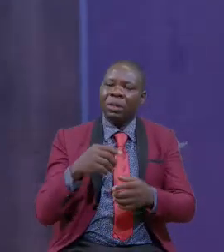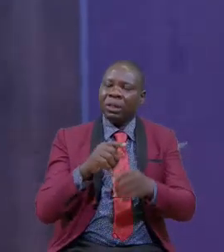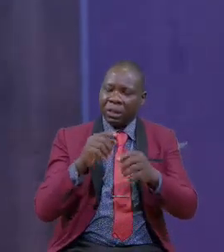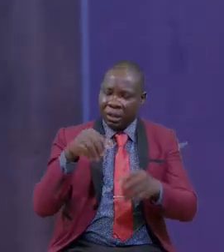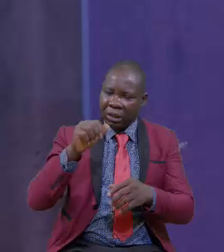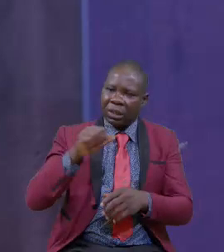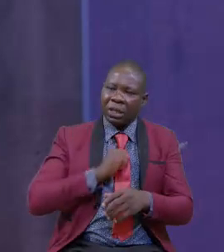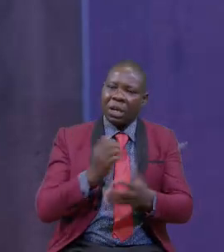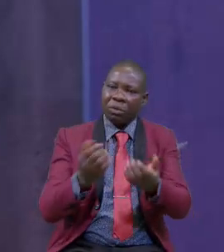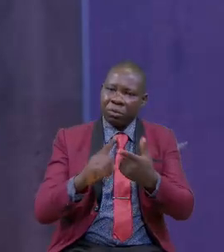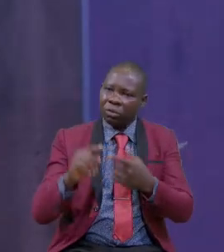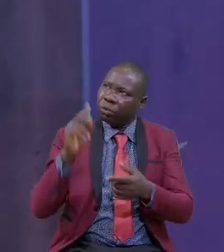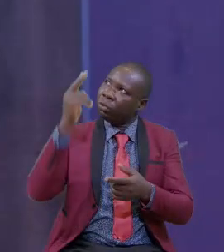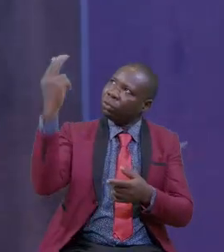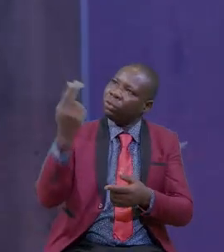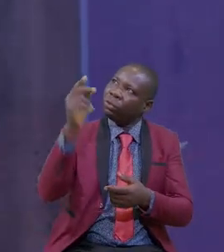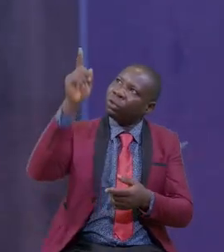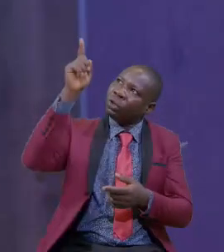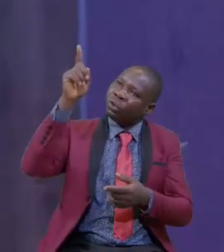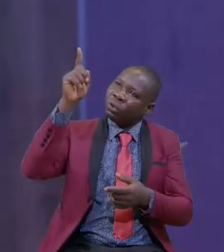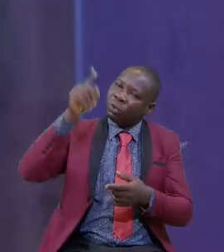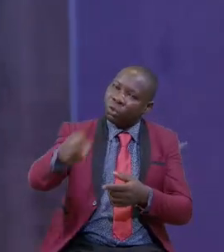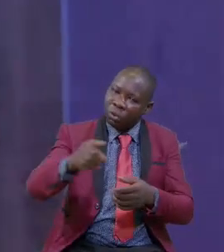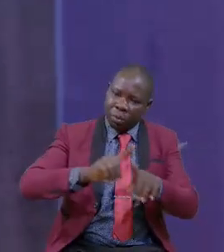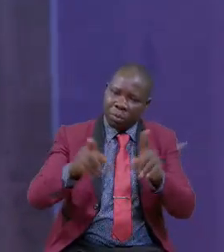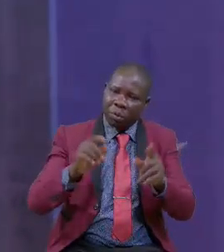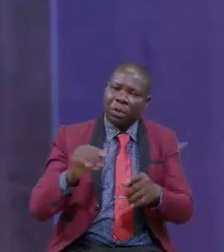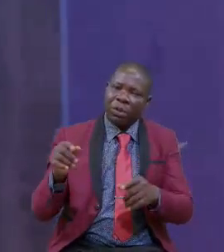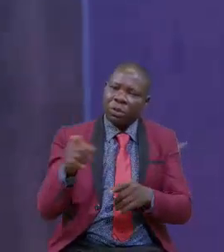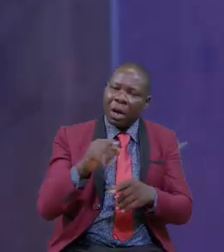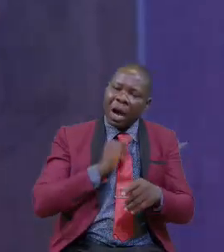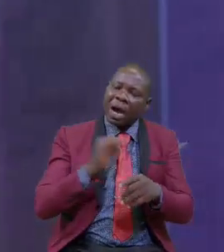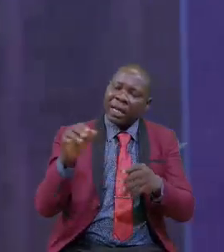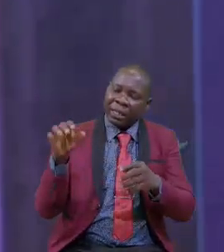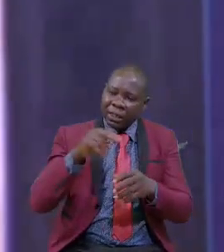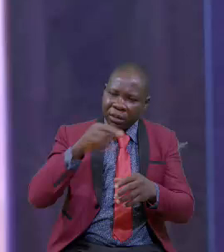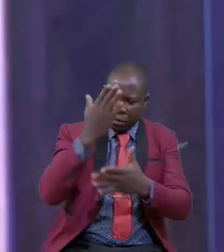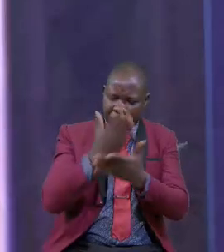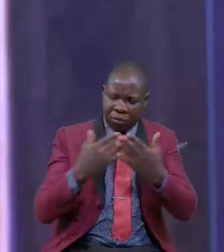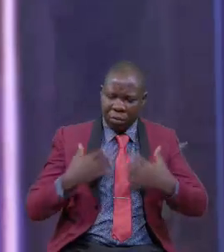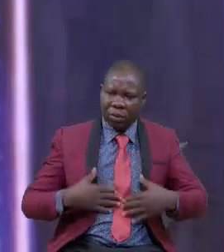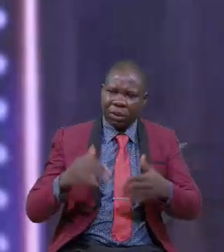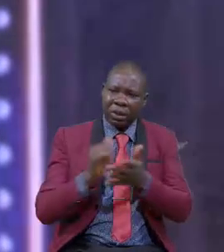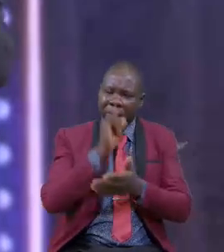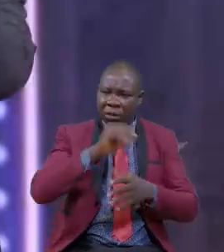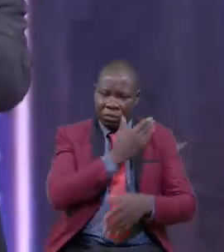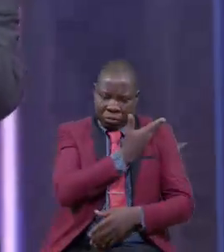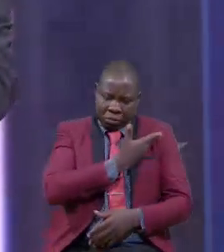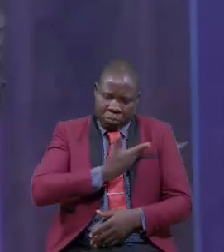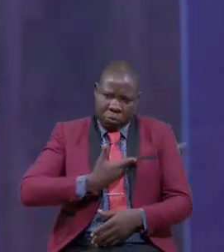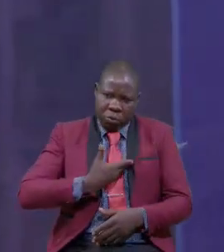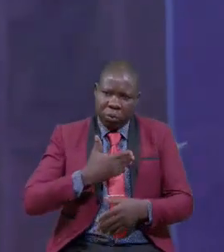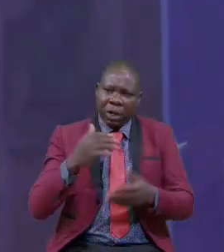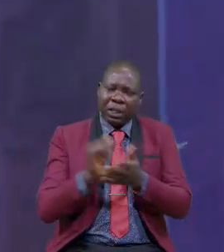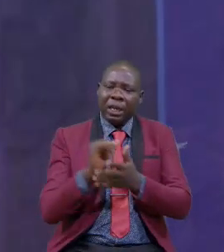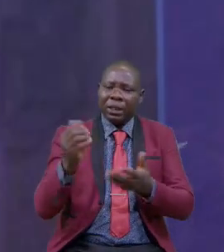counts me higher than himself, somebody who wants me to control him in every detail of